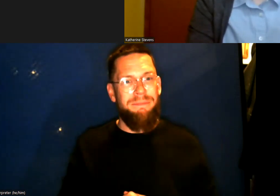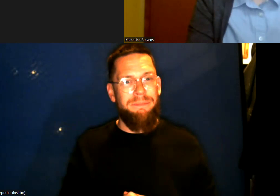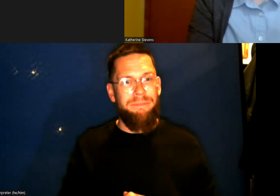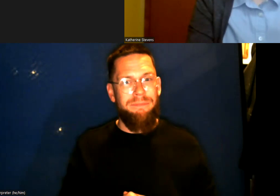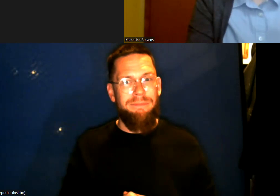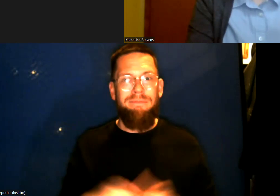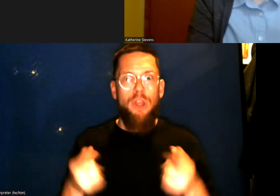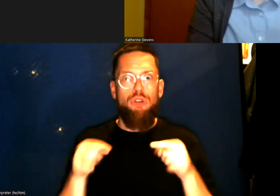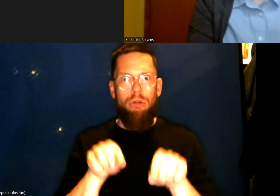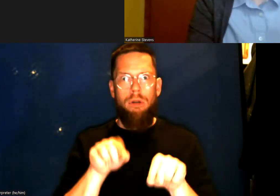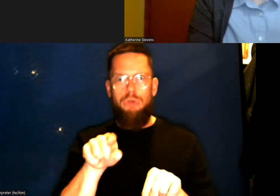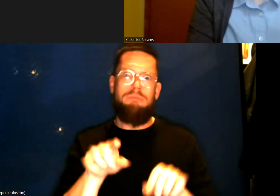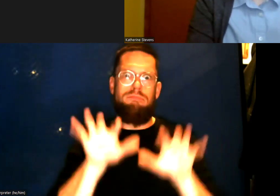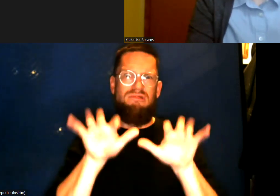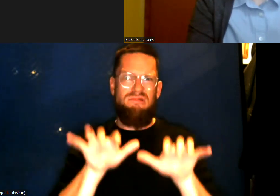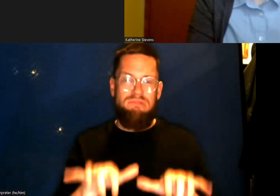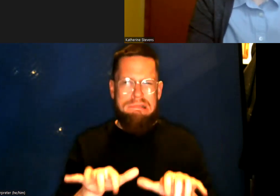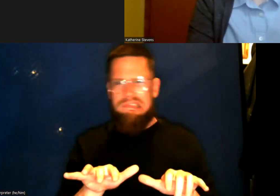when you start filling it out.